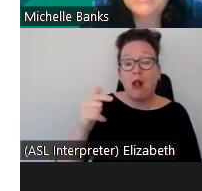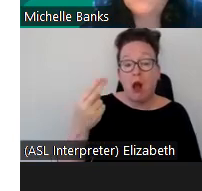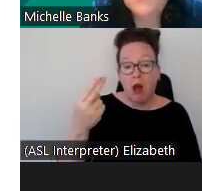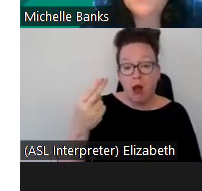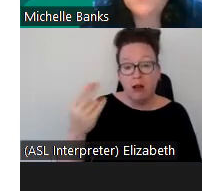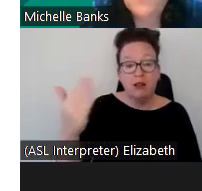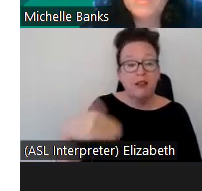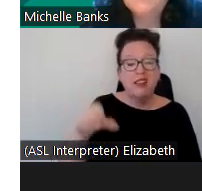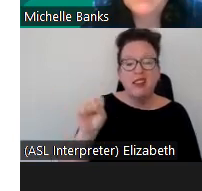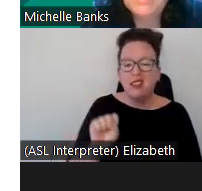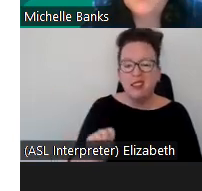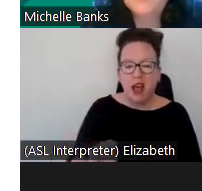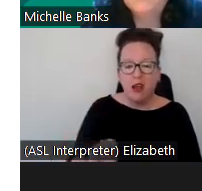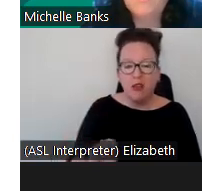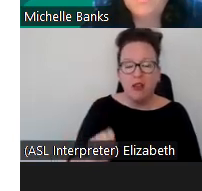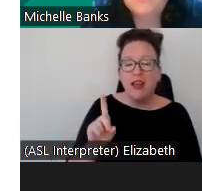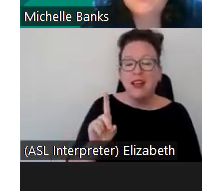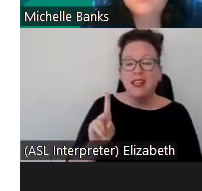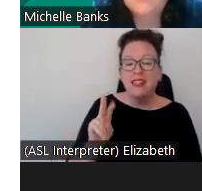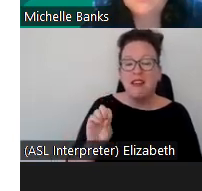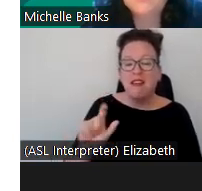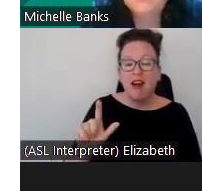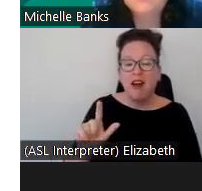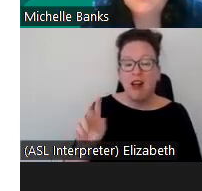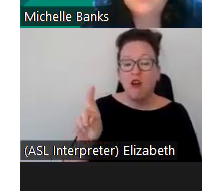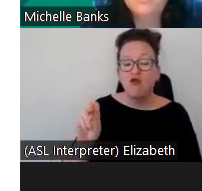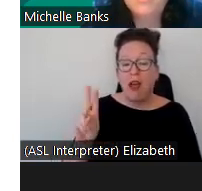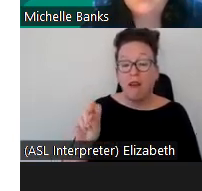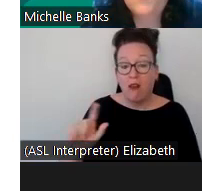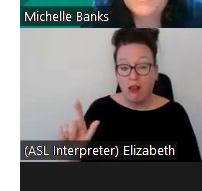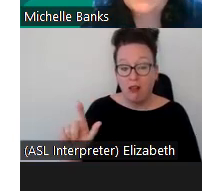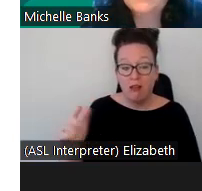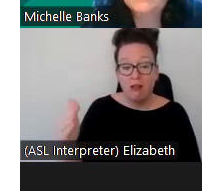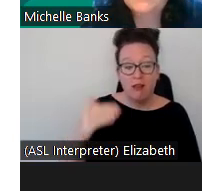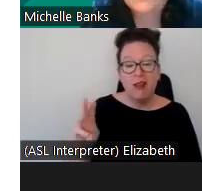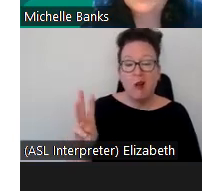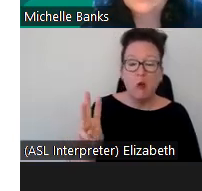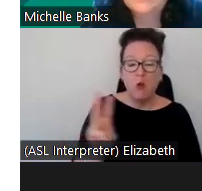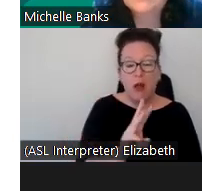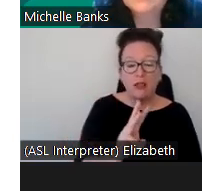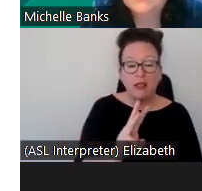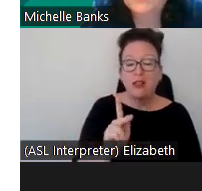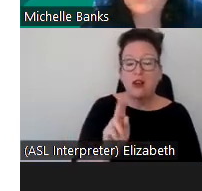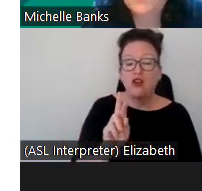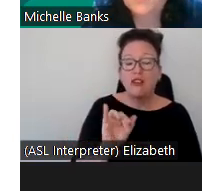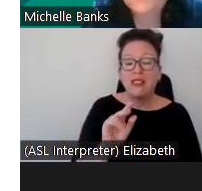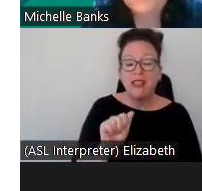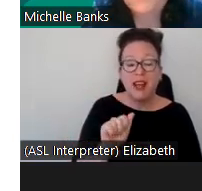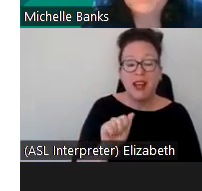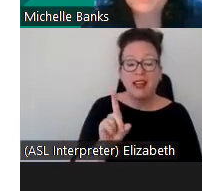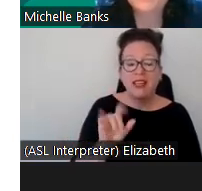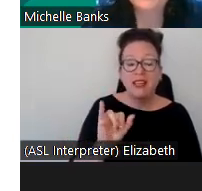In the South, we have Davil Raval. And in the West, Krista